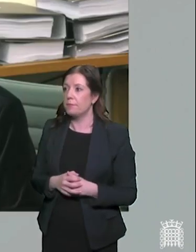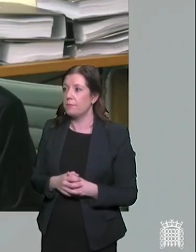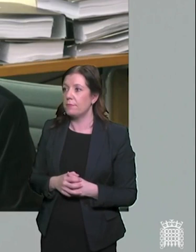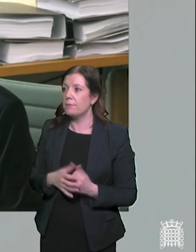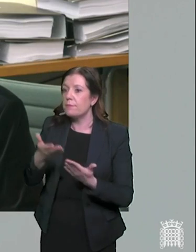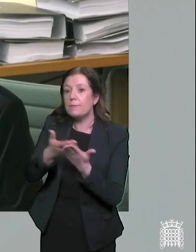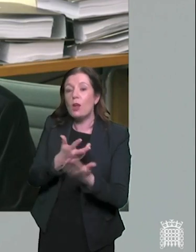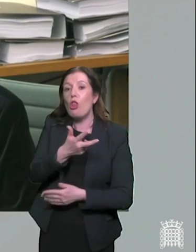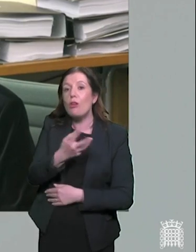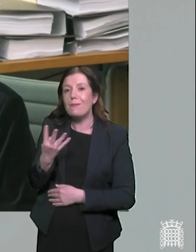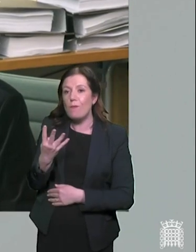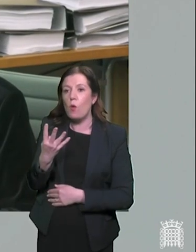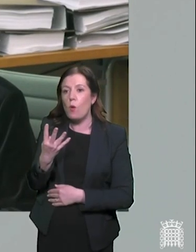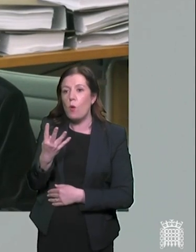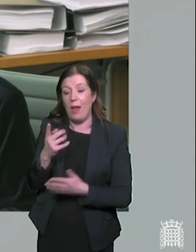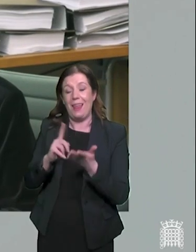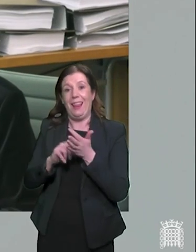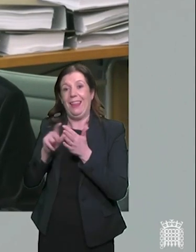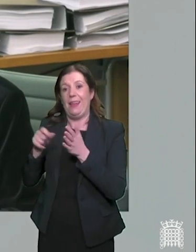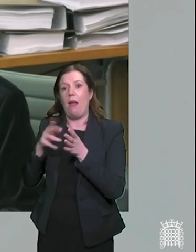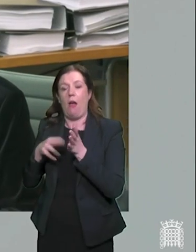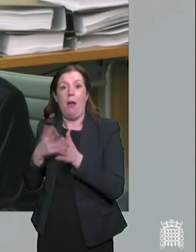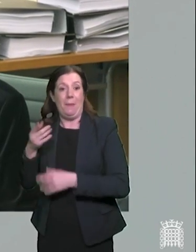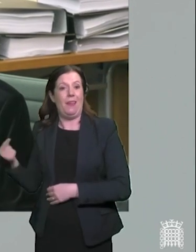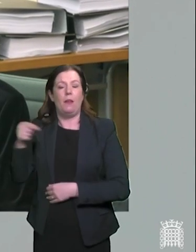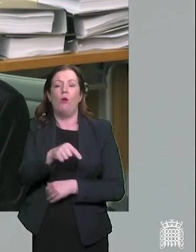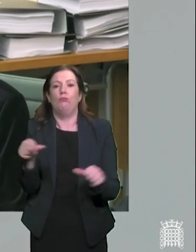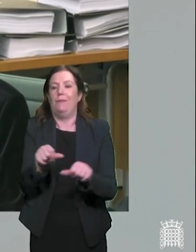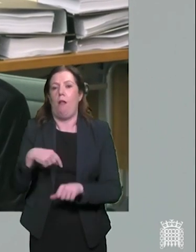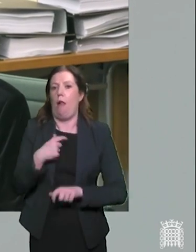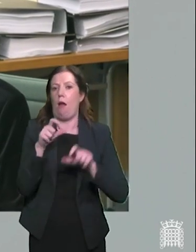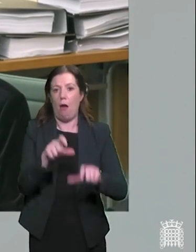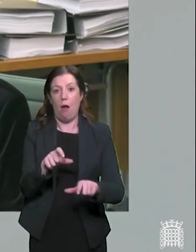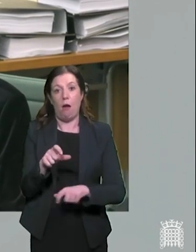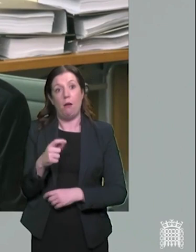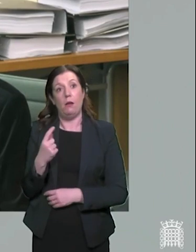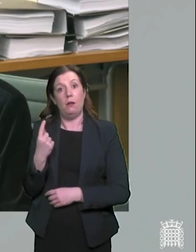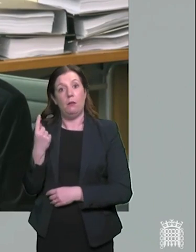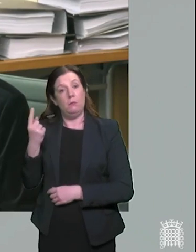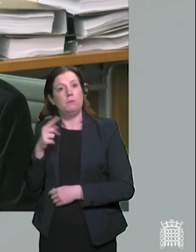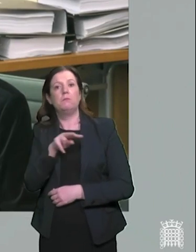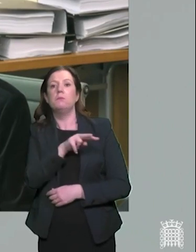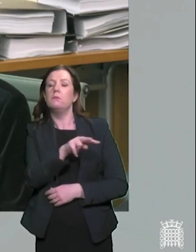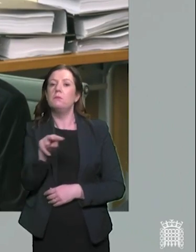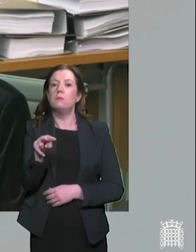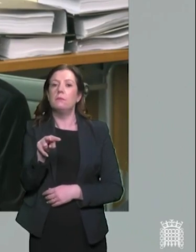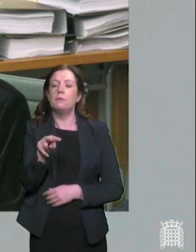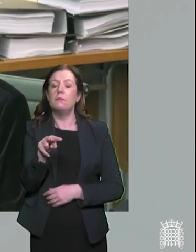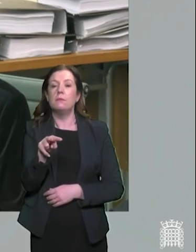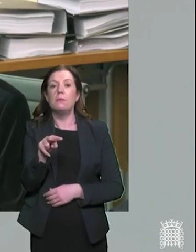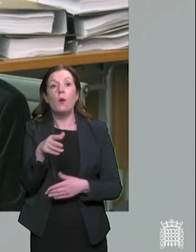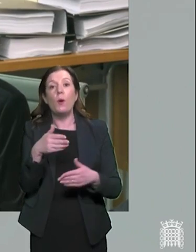page 34 of your bundle that Lee Kane said he briefly attended the gathering, and that in his view it's clear from observing it that it was a